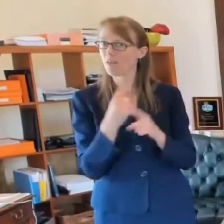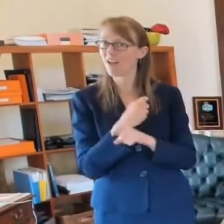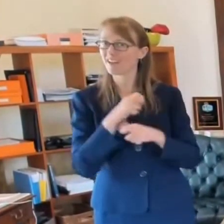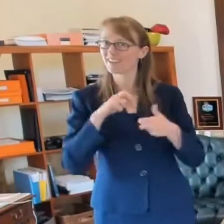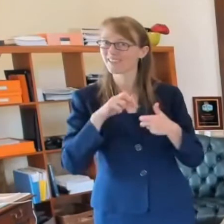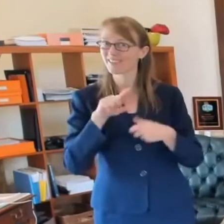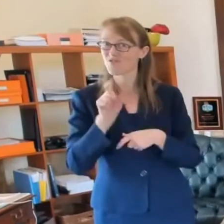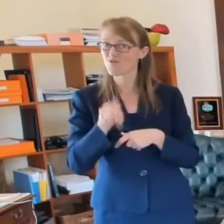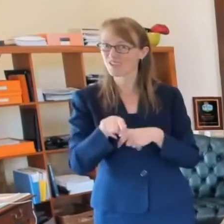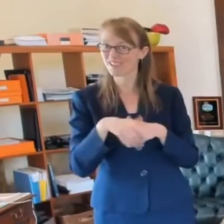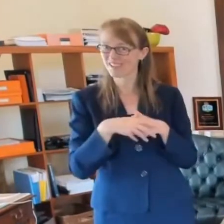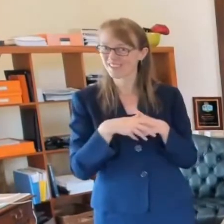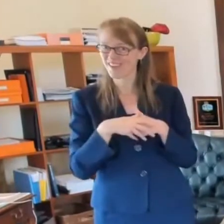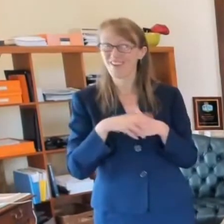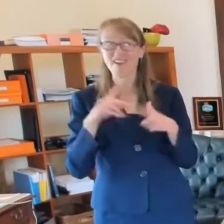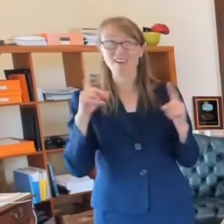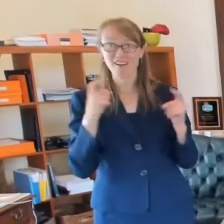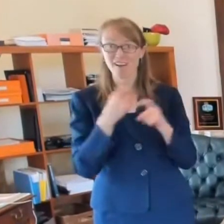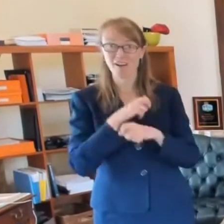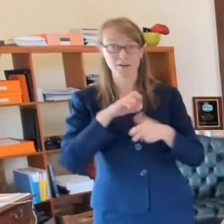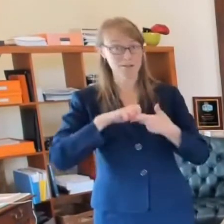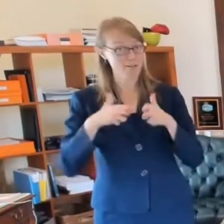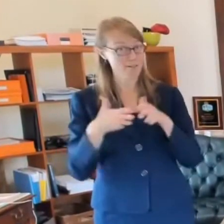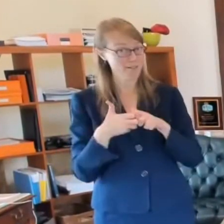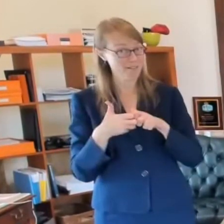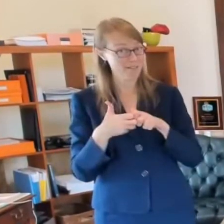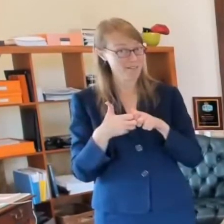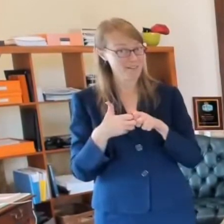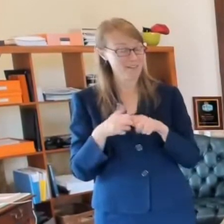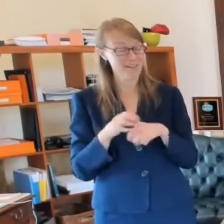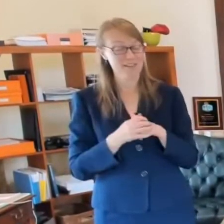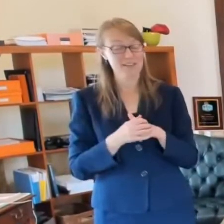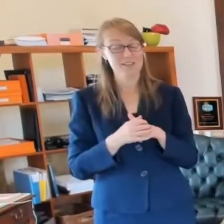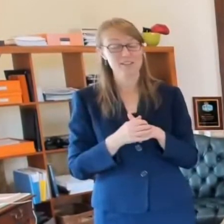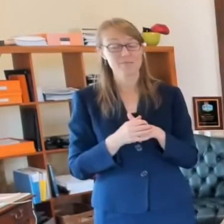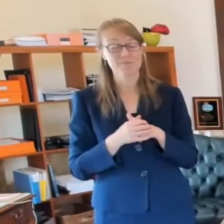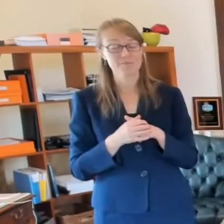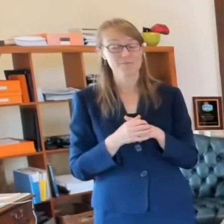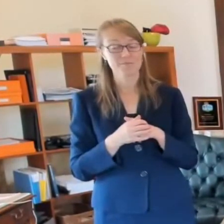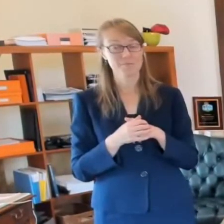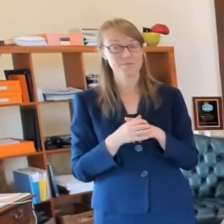because, of course, some in-class learning